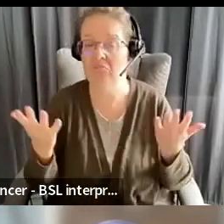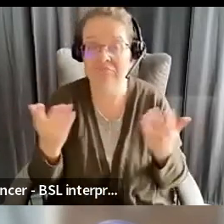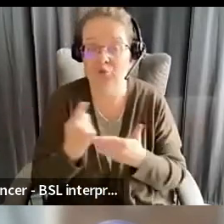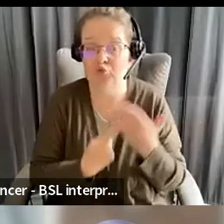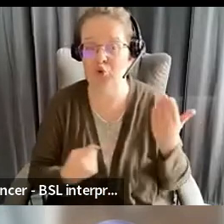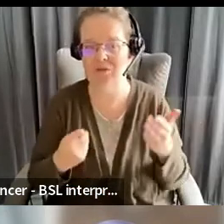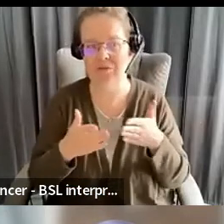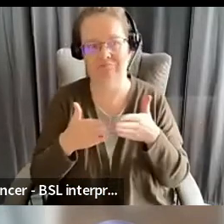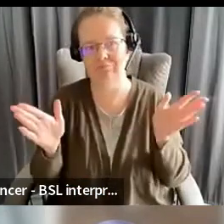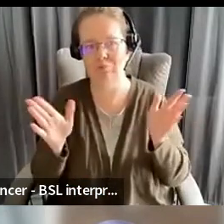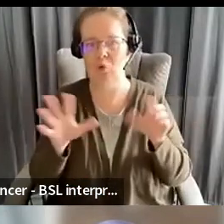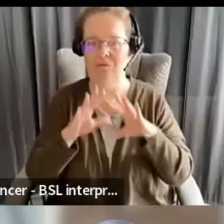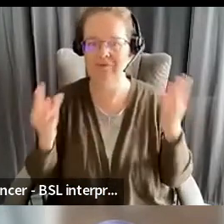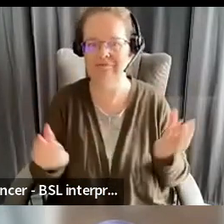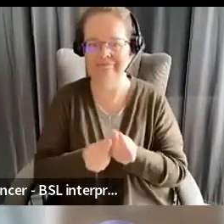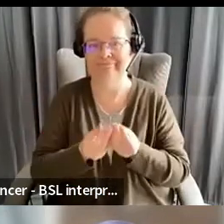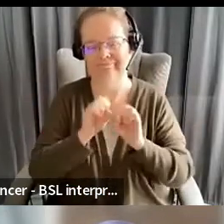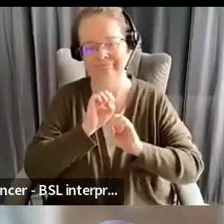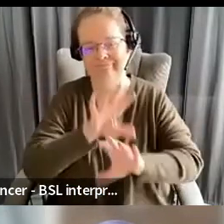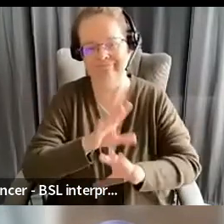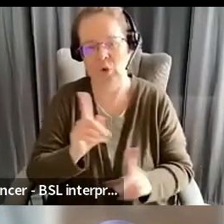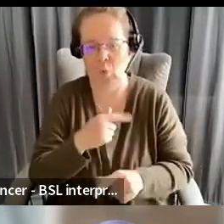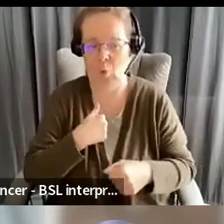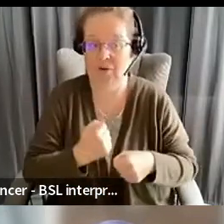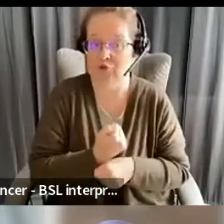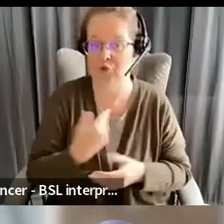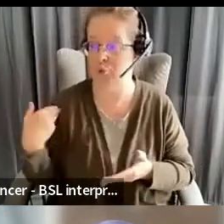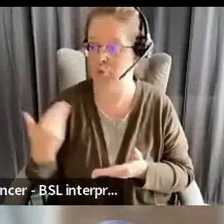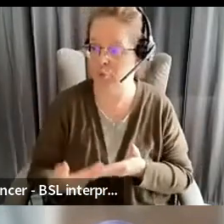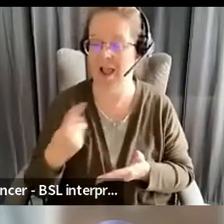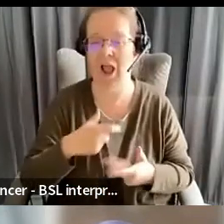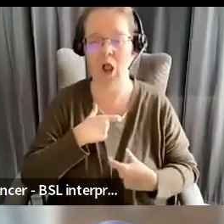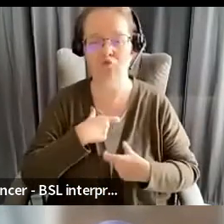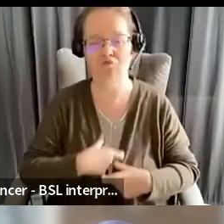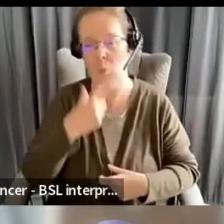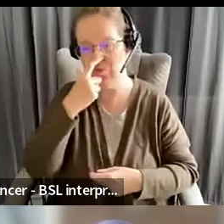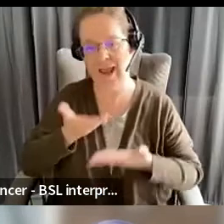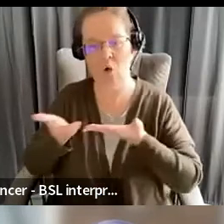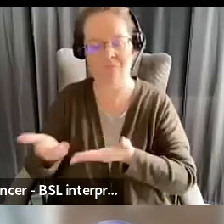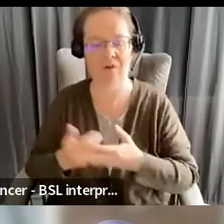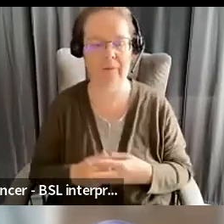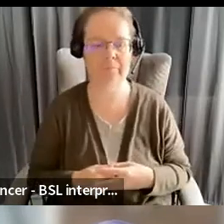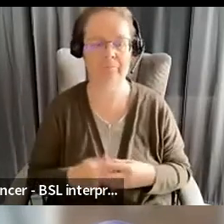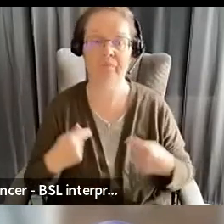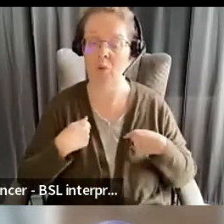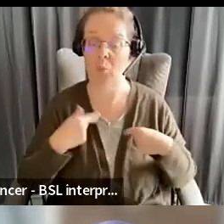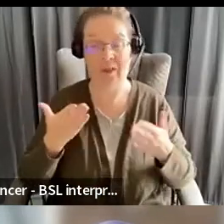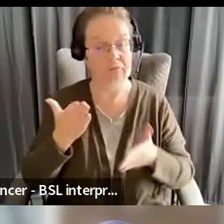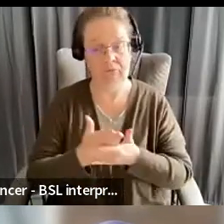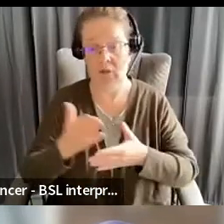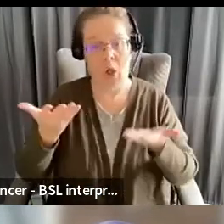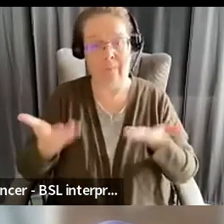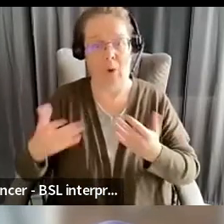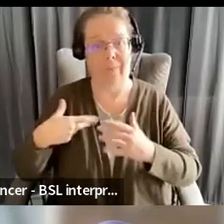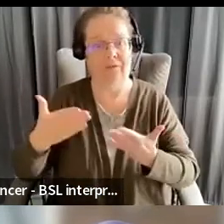of a broad brush of what we do and the roles we typically offer. We are recruiting heavily at the